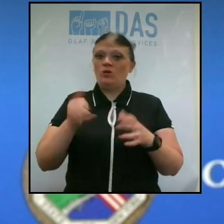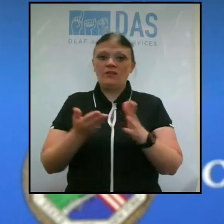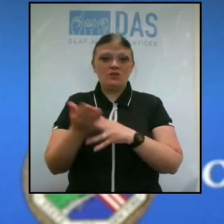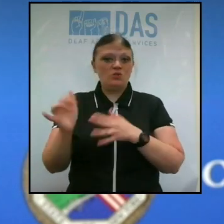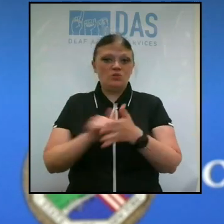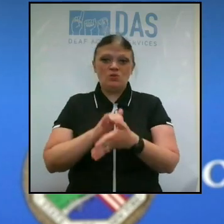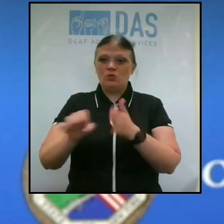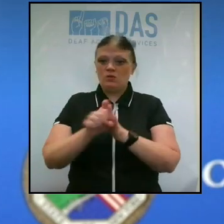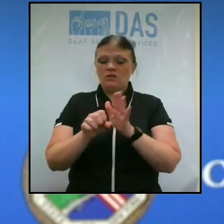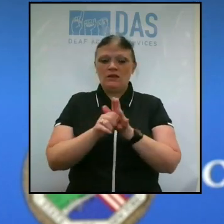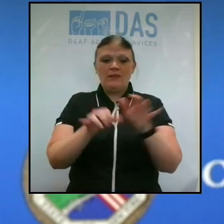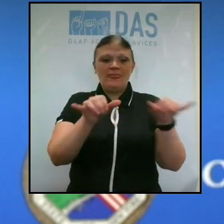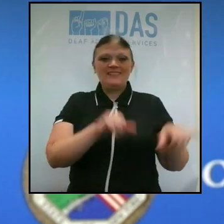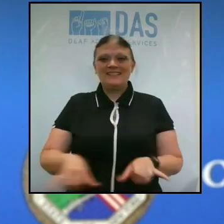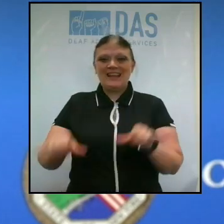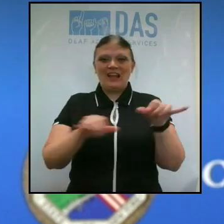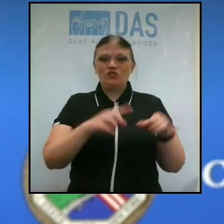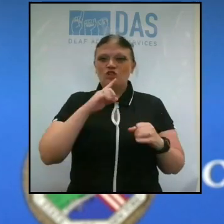State. The standards are the same